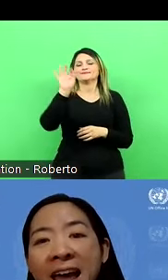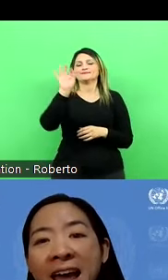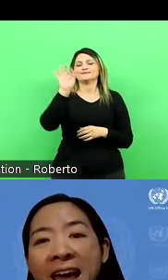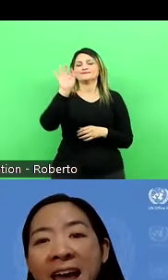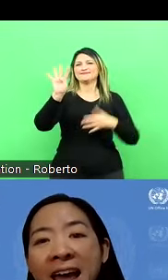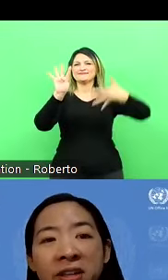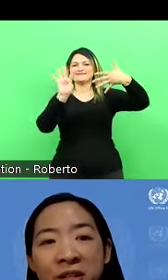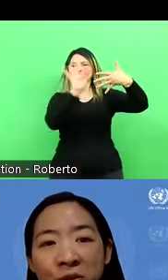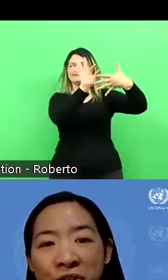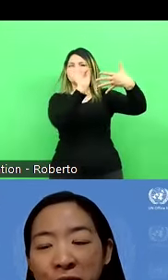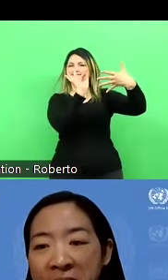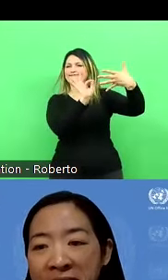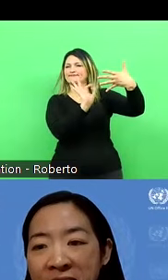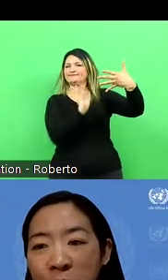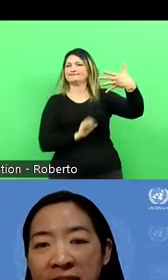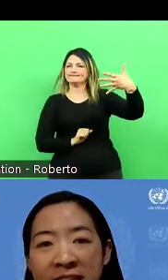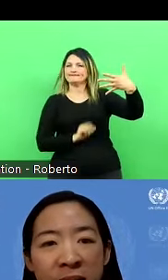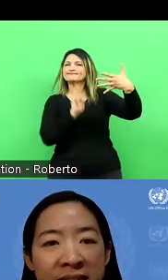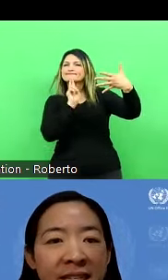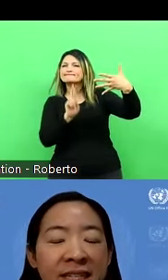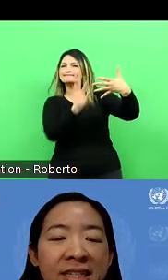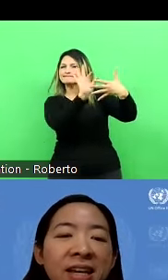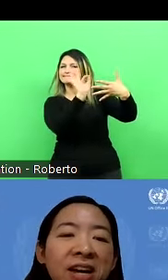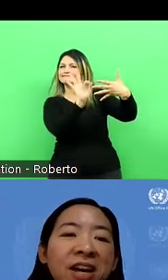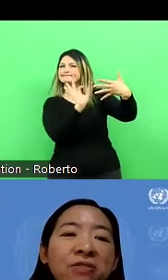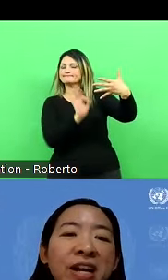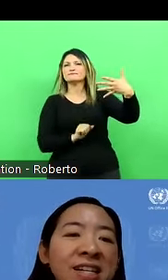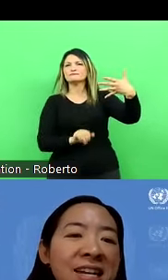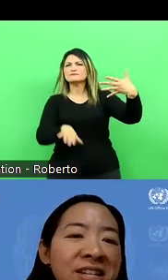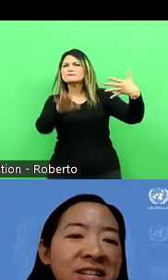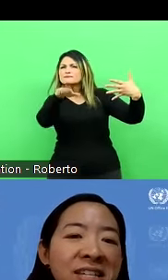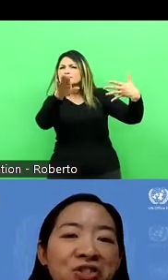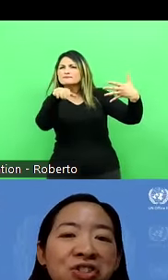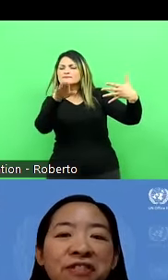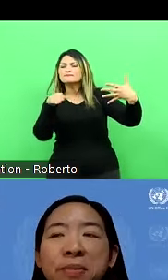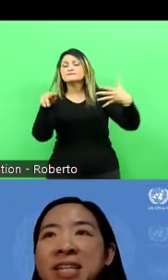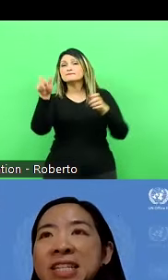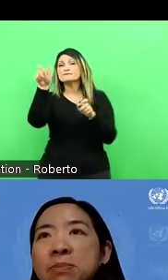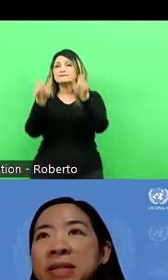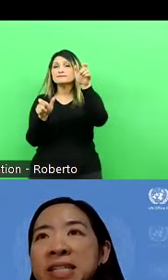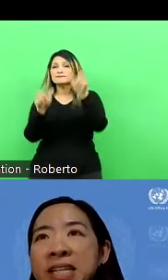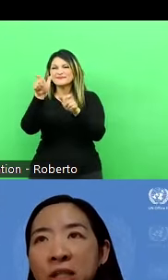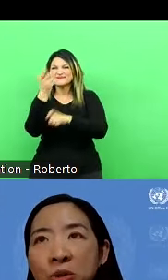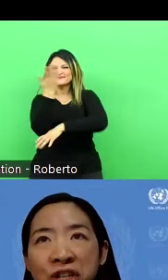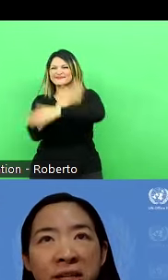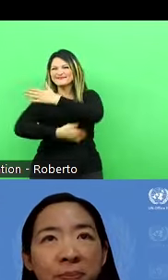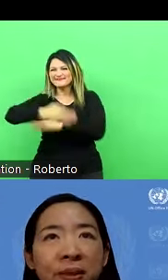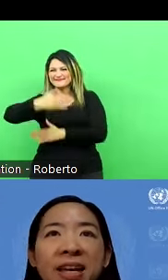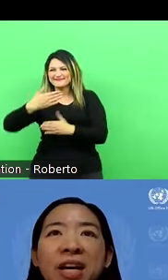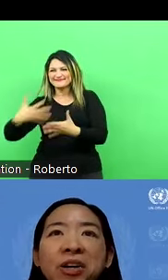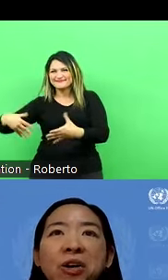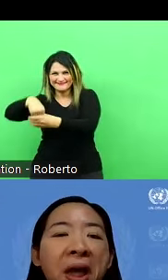scorecard annex for the inclusion of persons with disabilities? Recognizing city achievement in disability